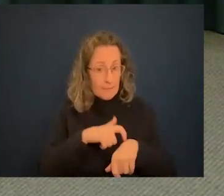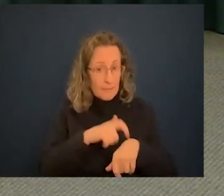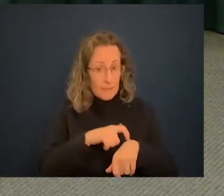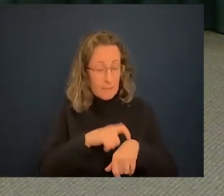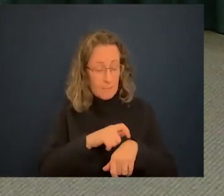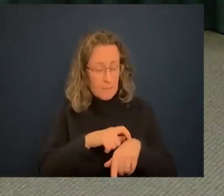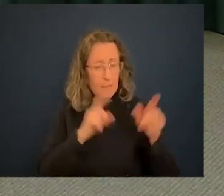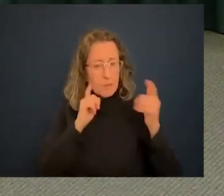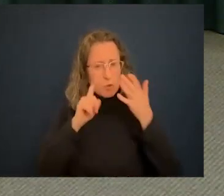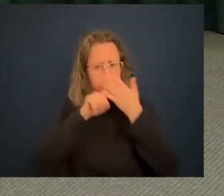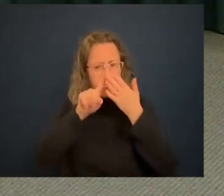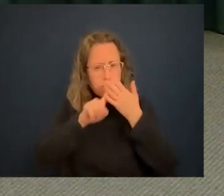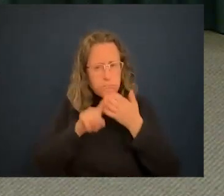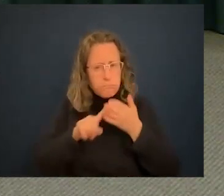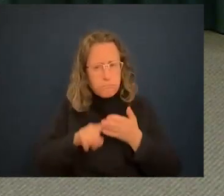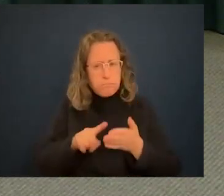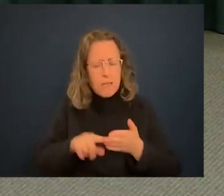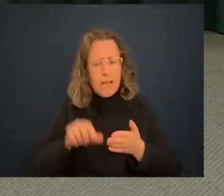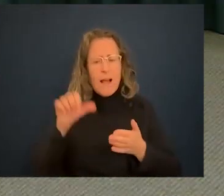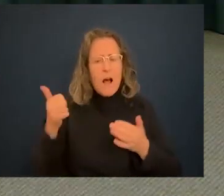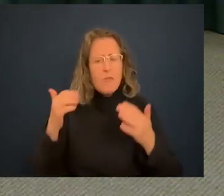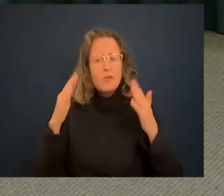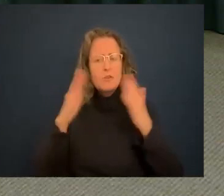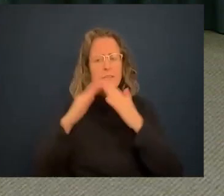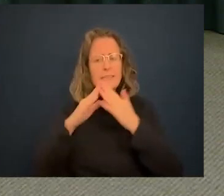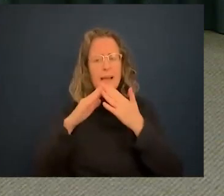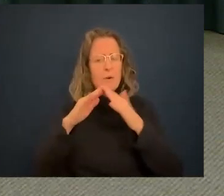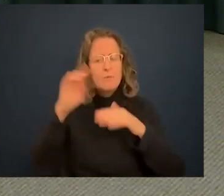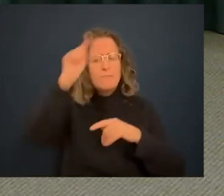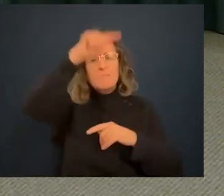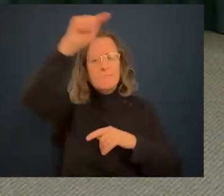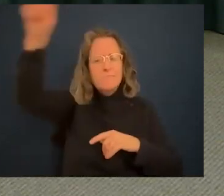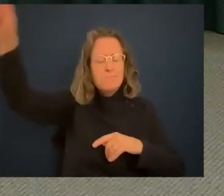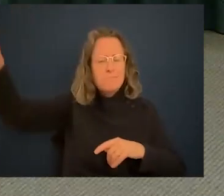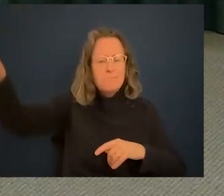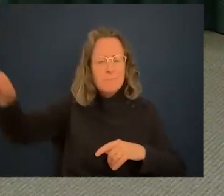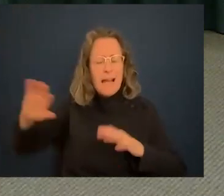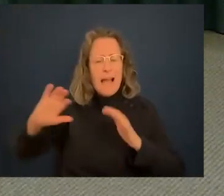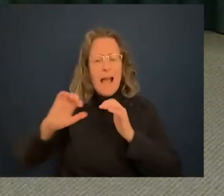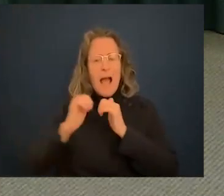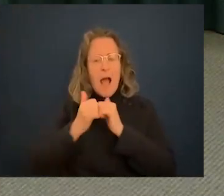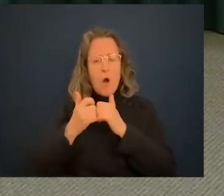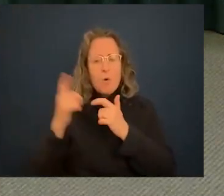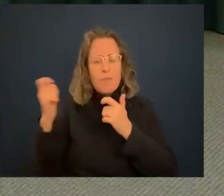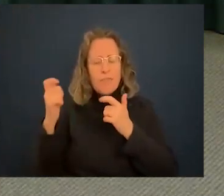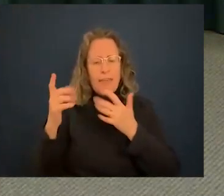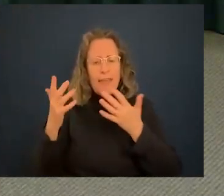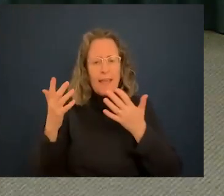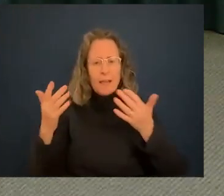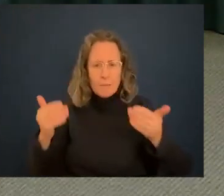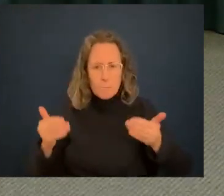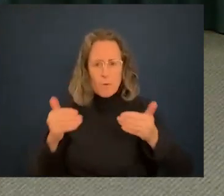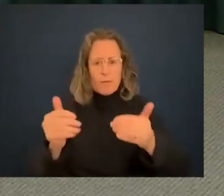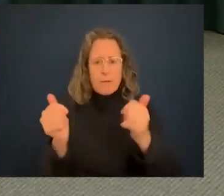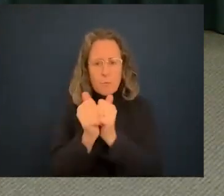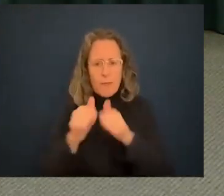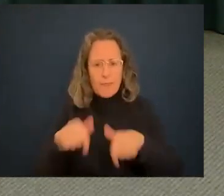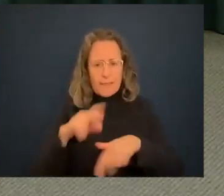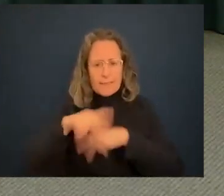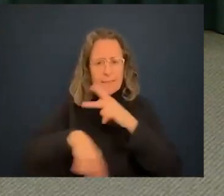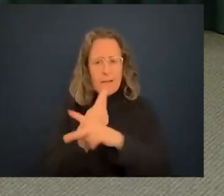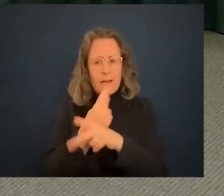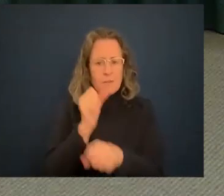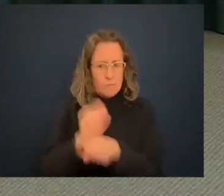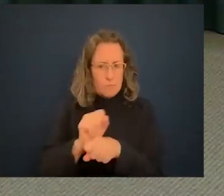other communities have brought forward this kind of work I don't even know what that is no no no okay so I I